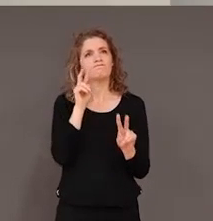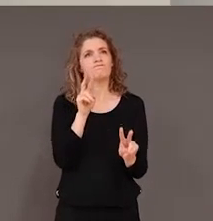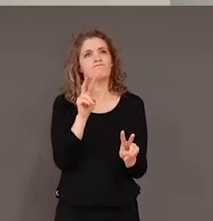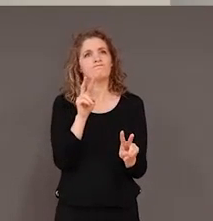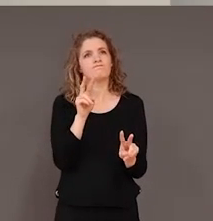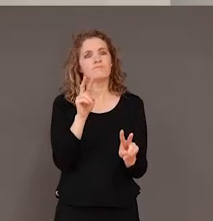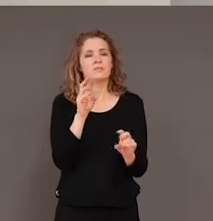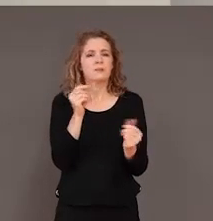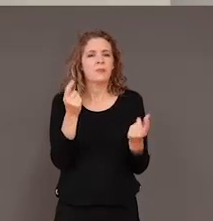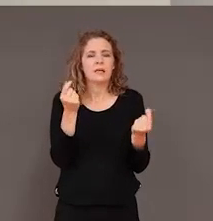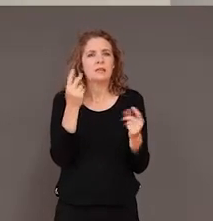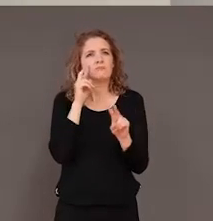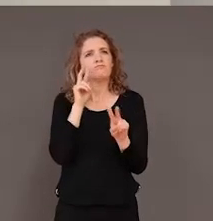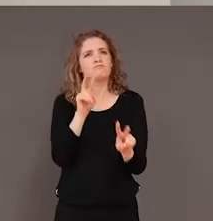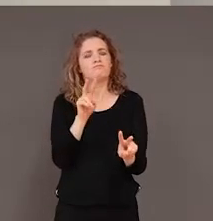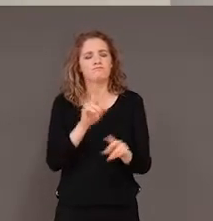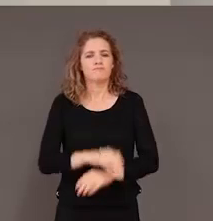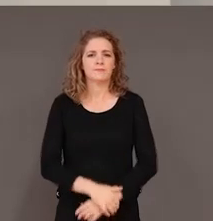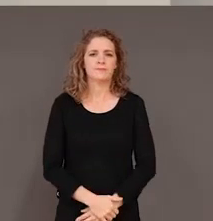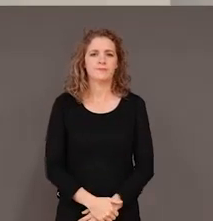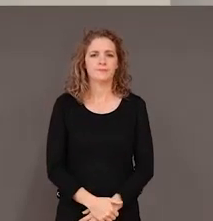your gaze on a non-distracting spot.